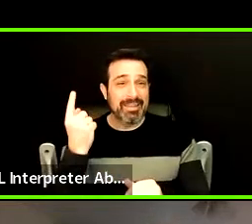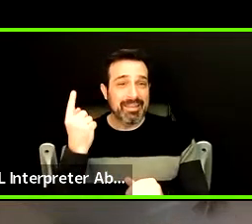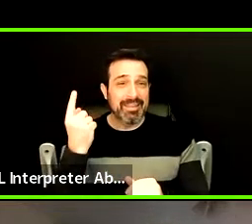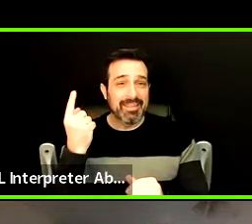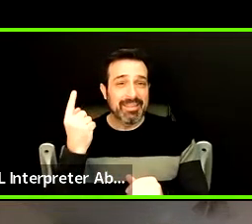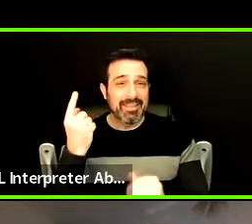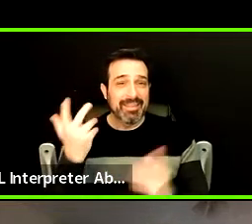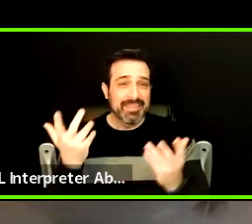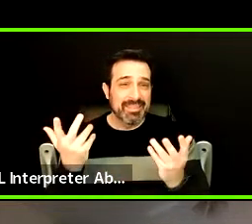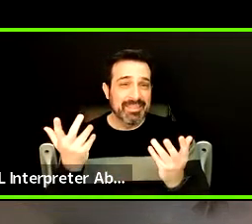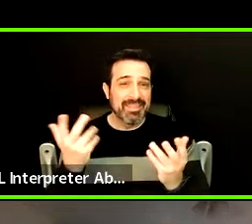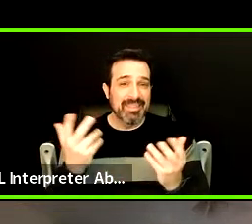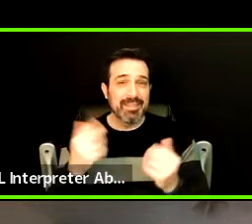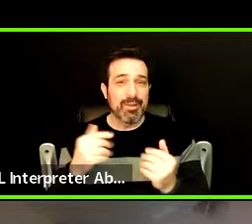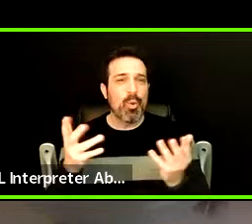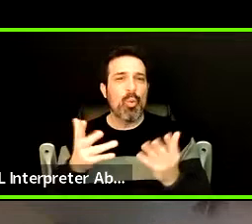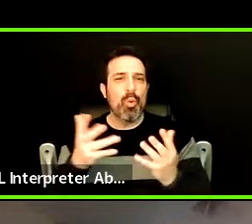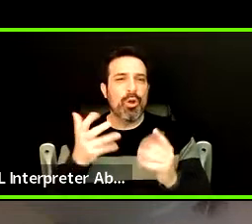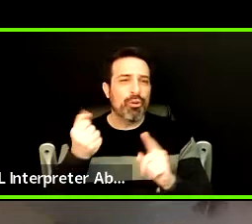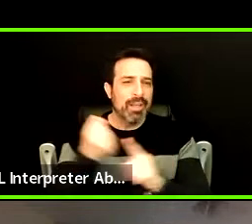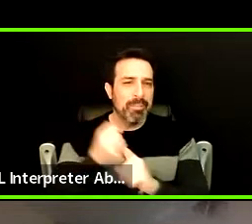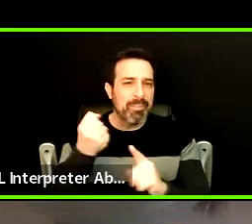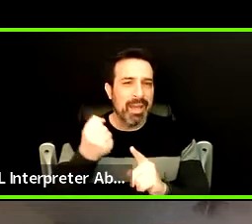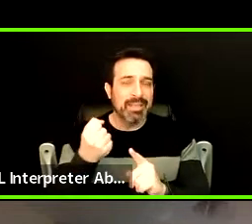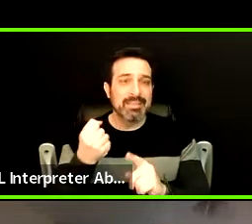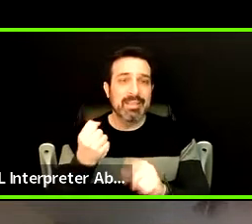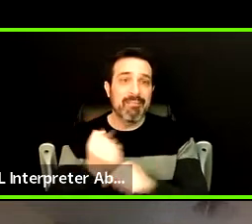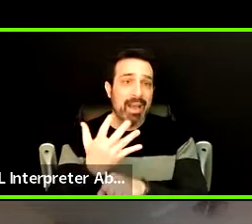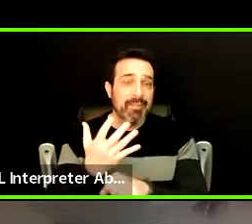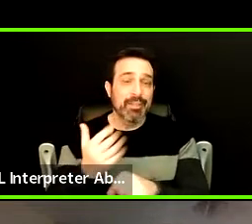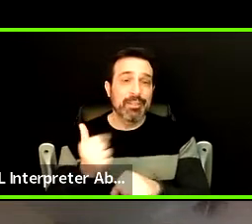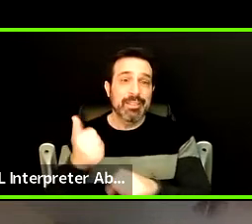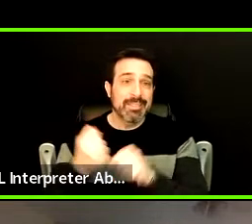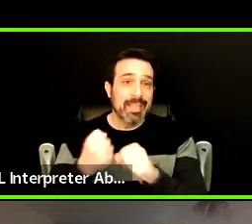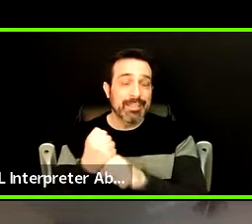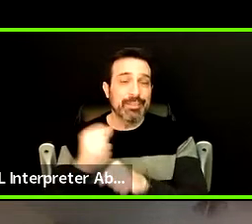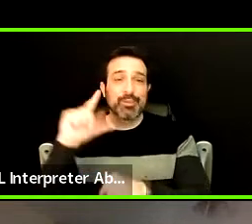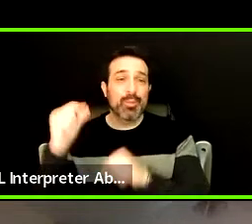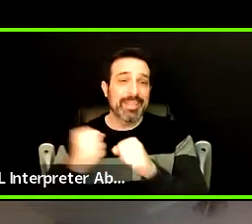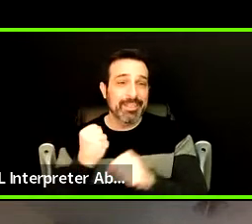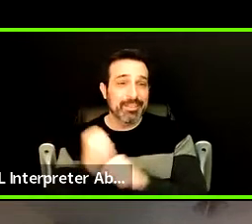understand what are the impacts in 5 years, 10 years, 20 years?